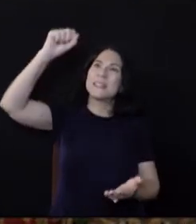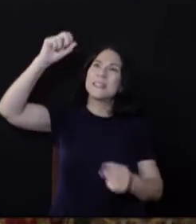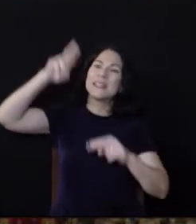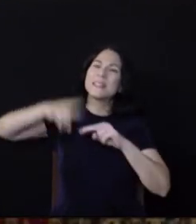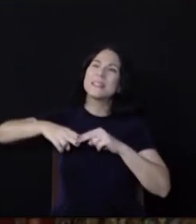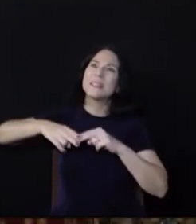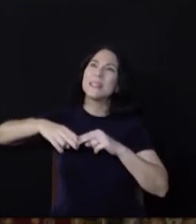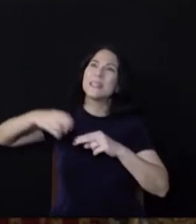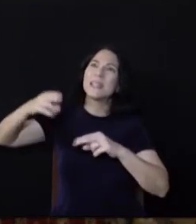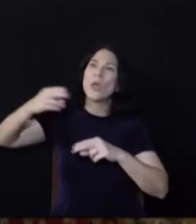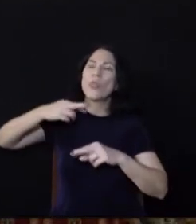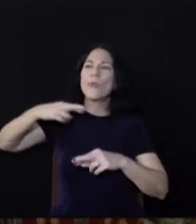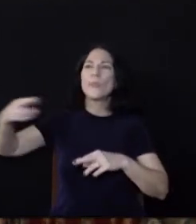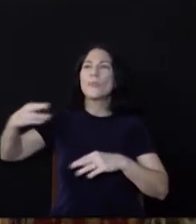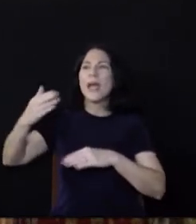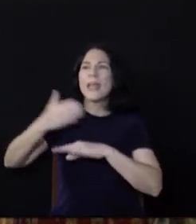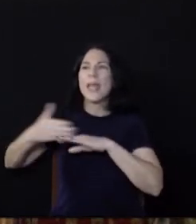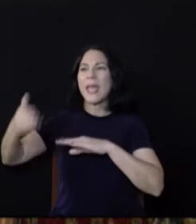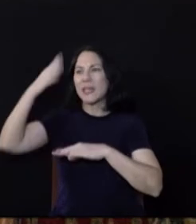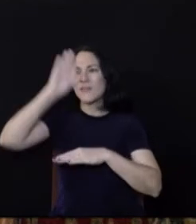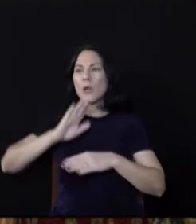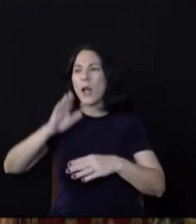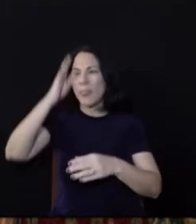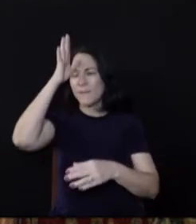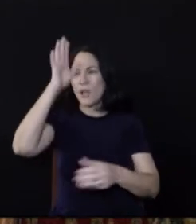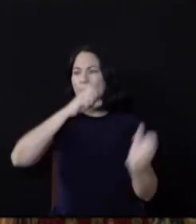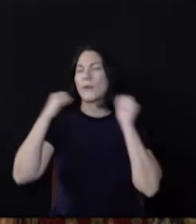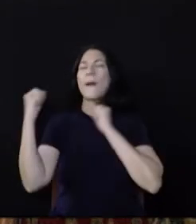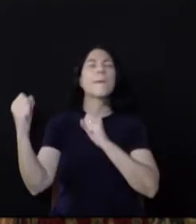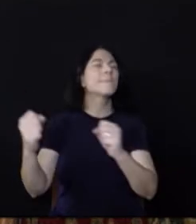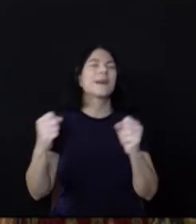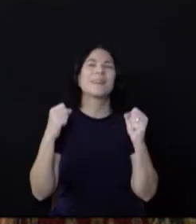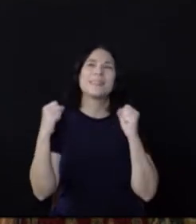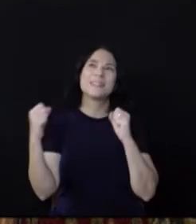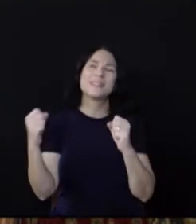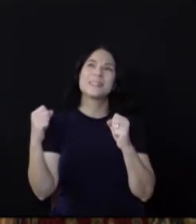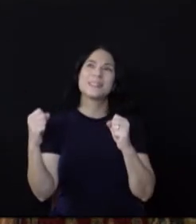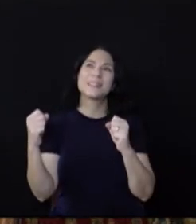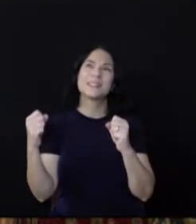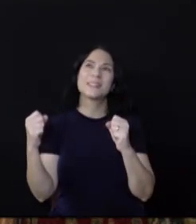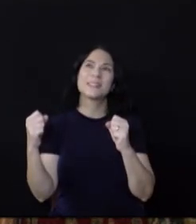high, exalted at the right hand of God, the Father Almighty,